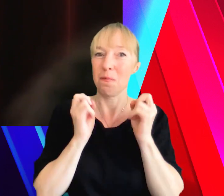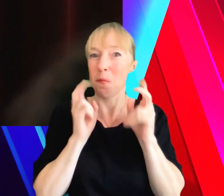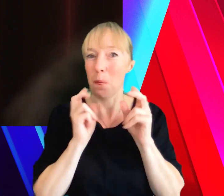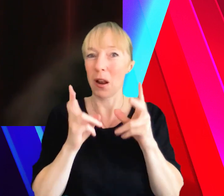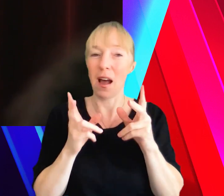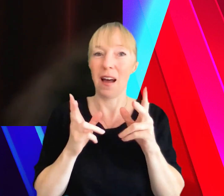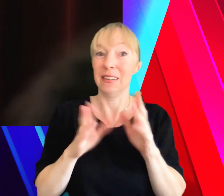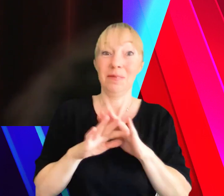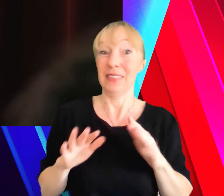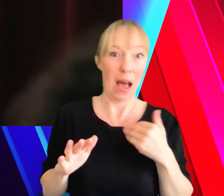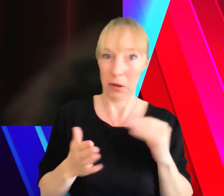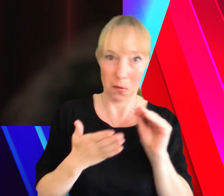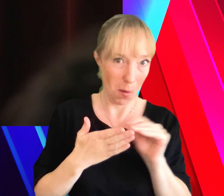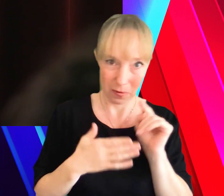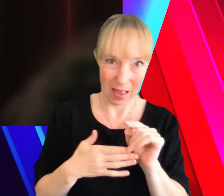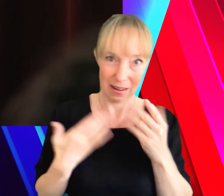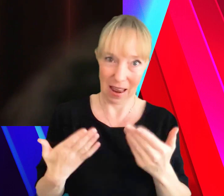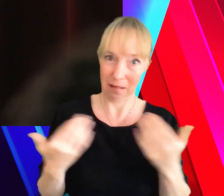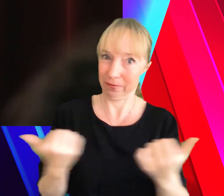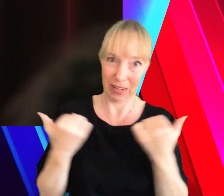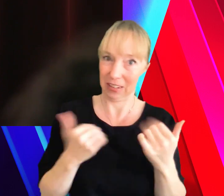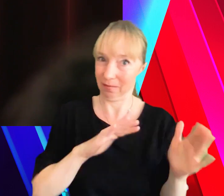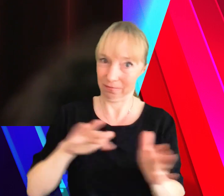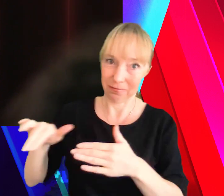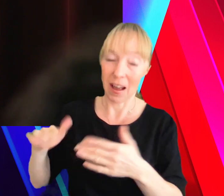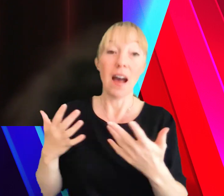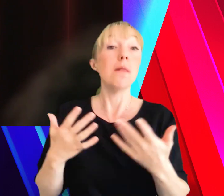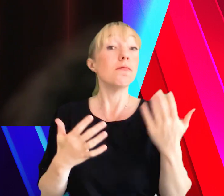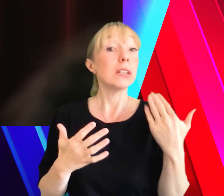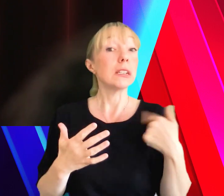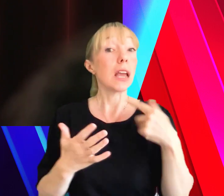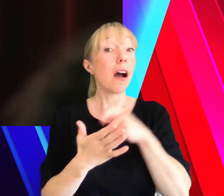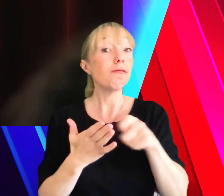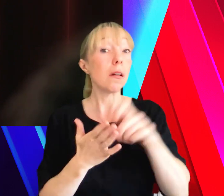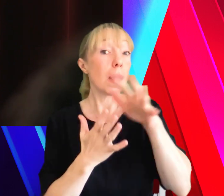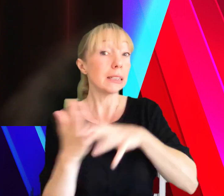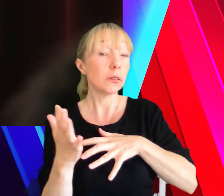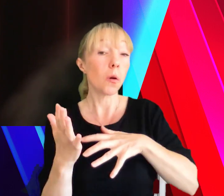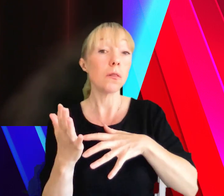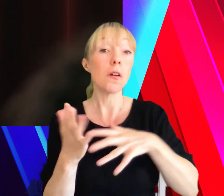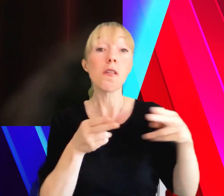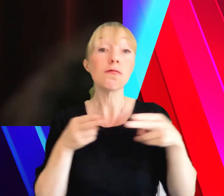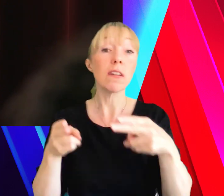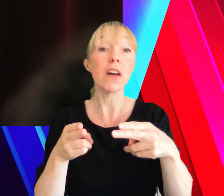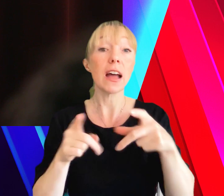obviously I don't post on that anymore. But more recently I wrote my dissertation on